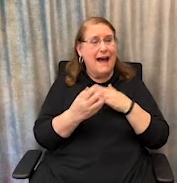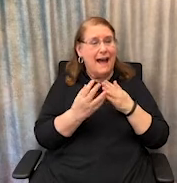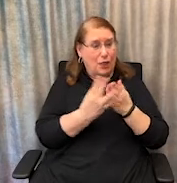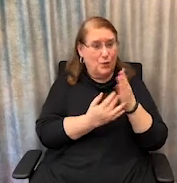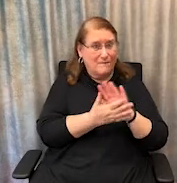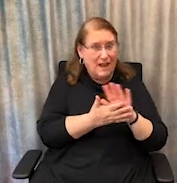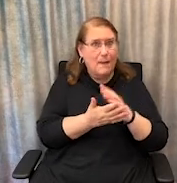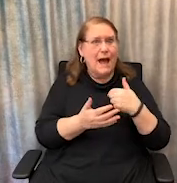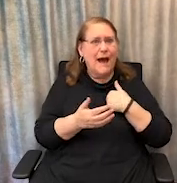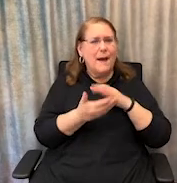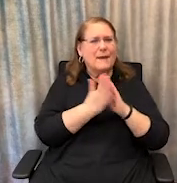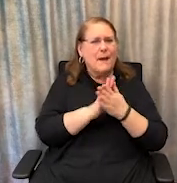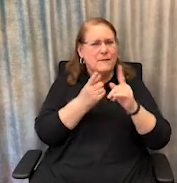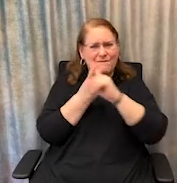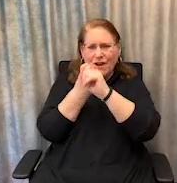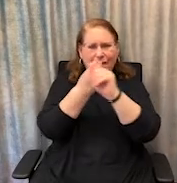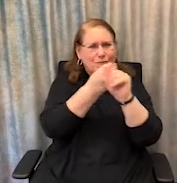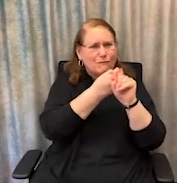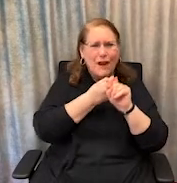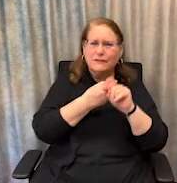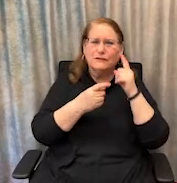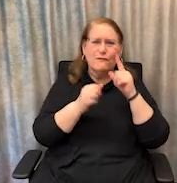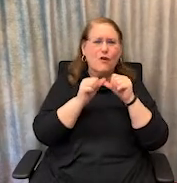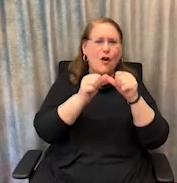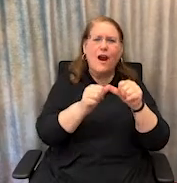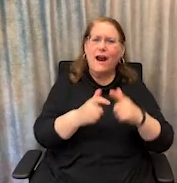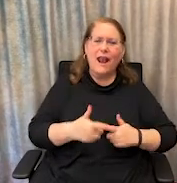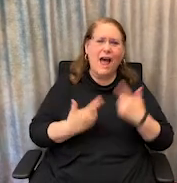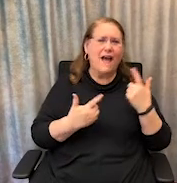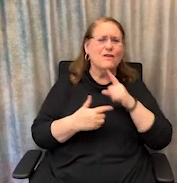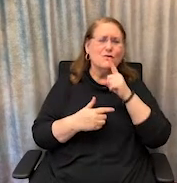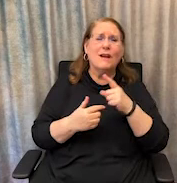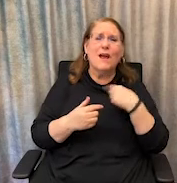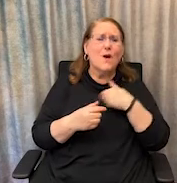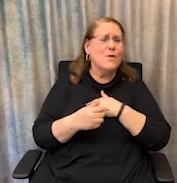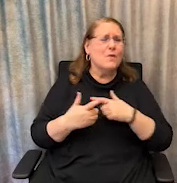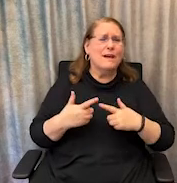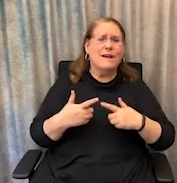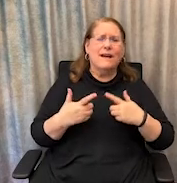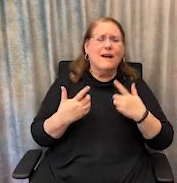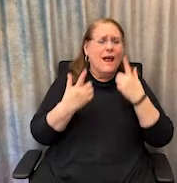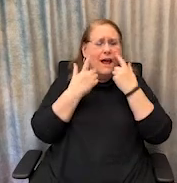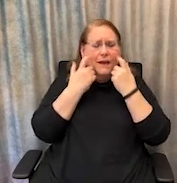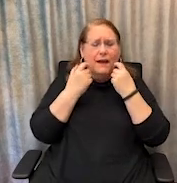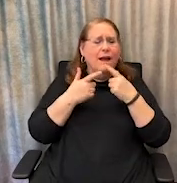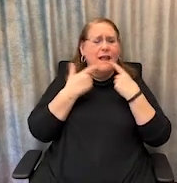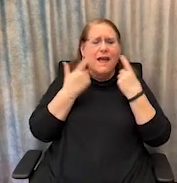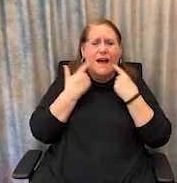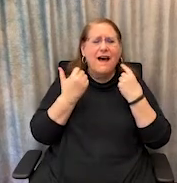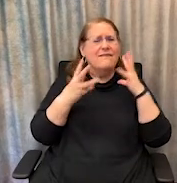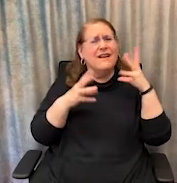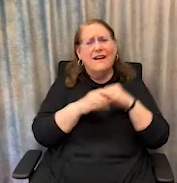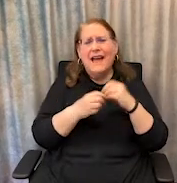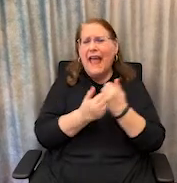this film. Being there alone was special. And it was truly a labor of pure love. We laughed together, we cried together, we almost